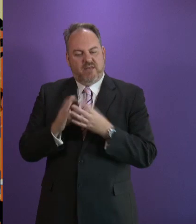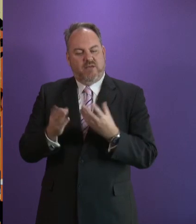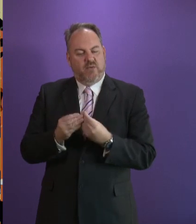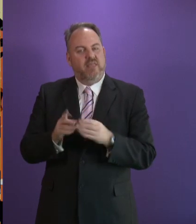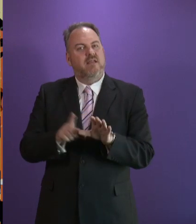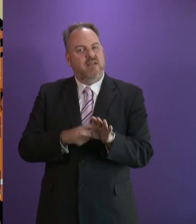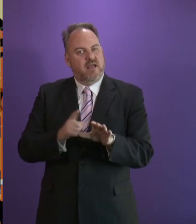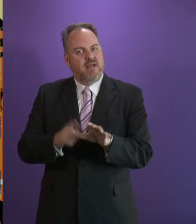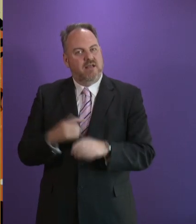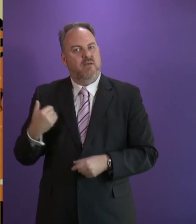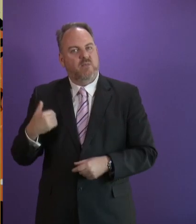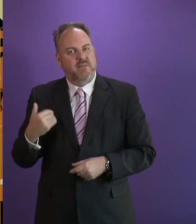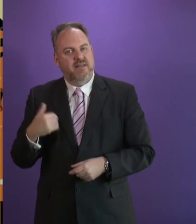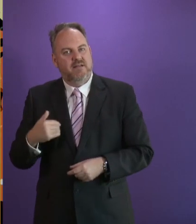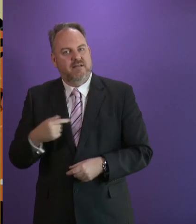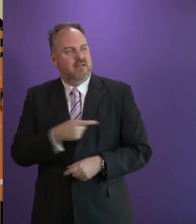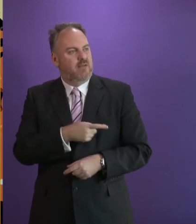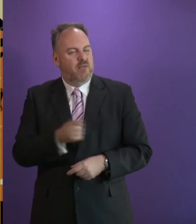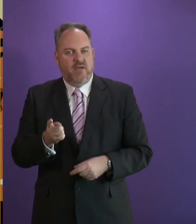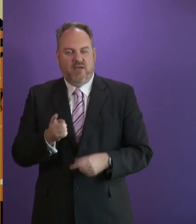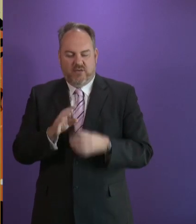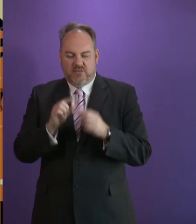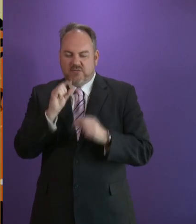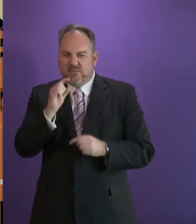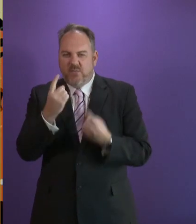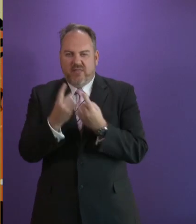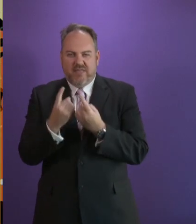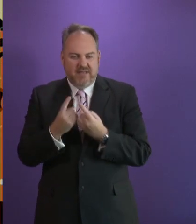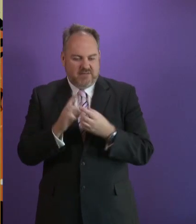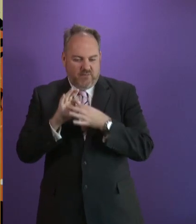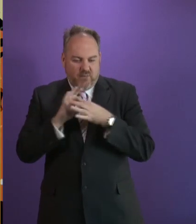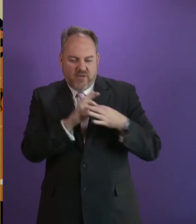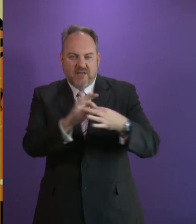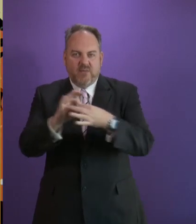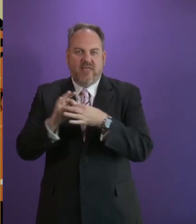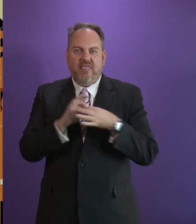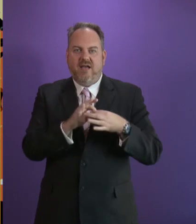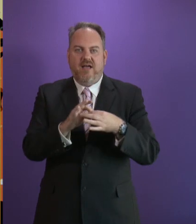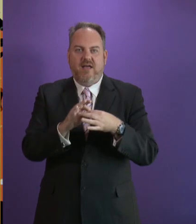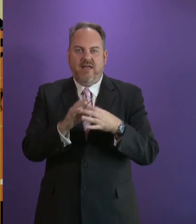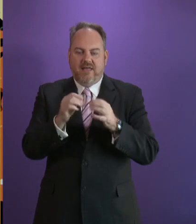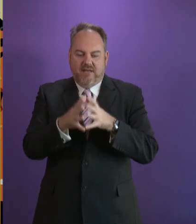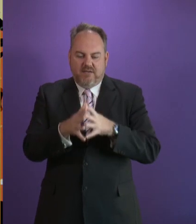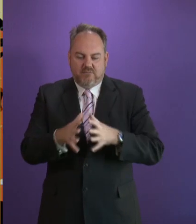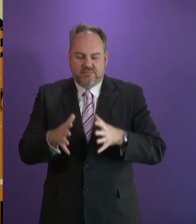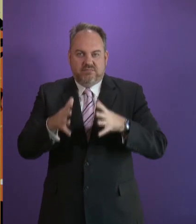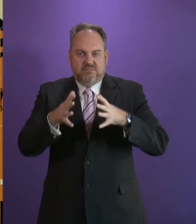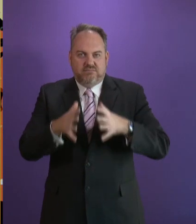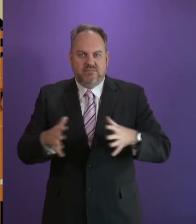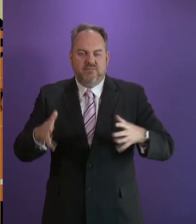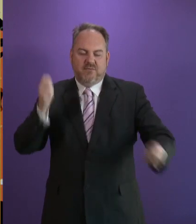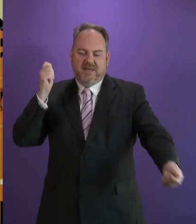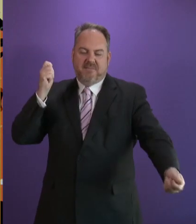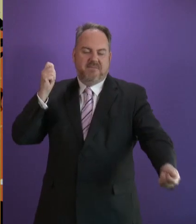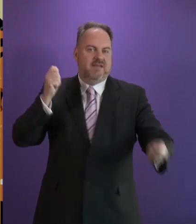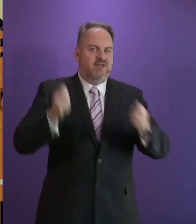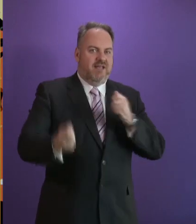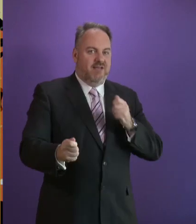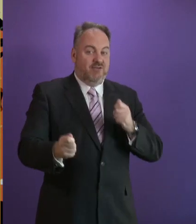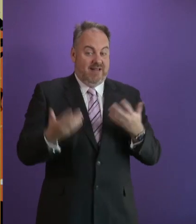those small acts of pulling together can create a massive change. And I believe that we are going to witness the start